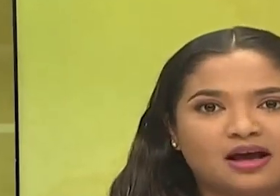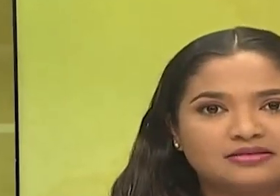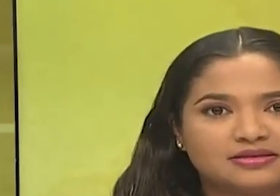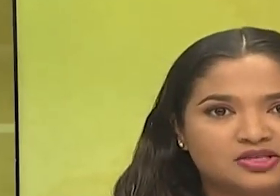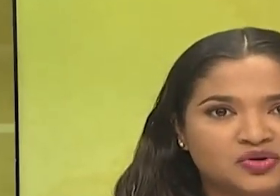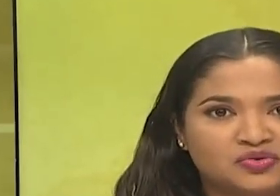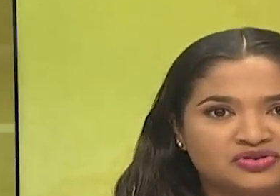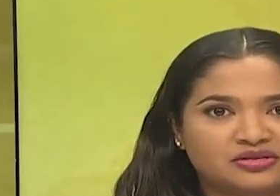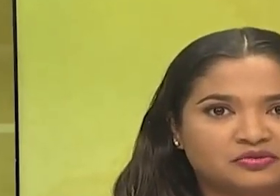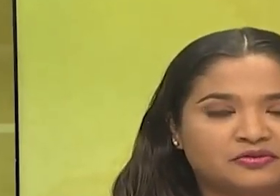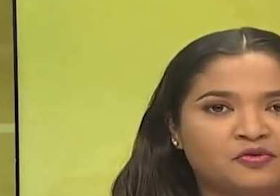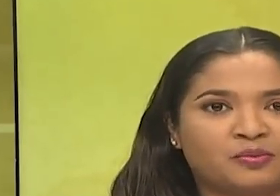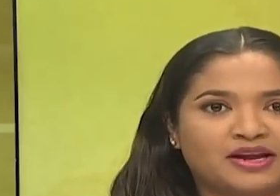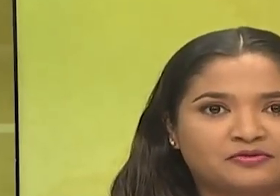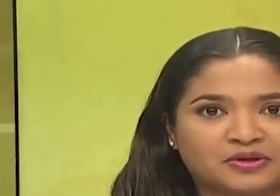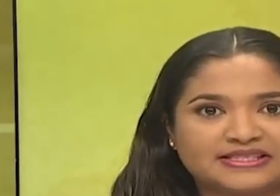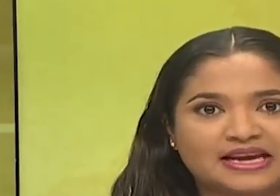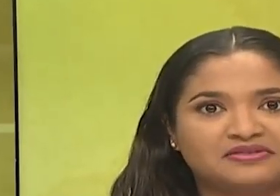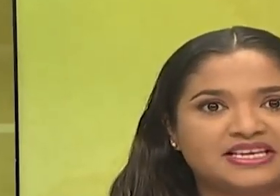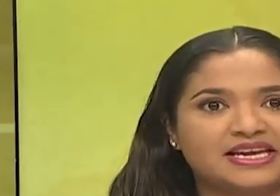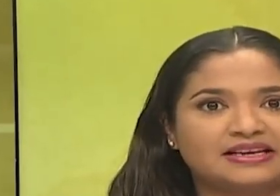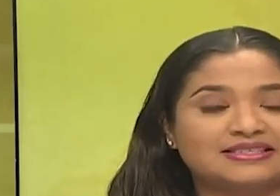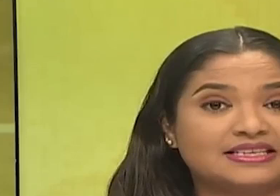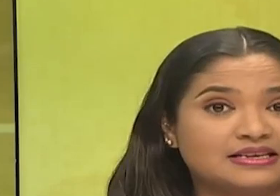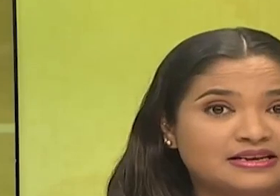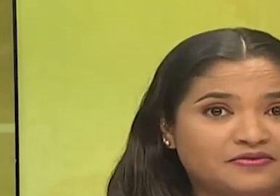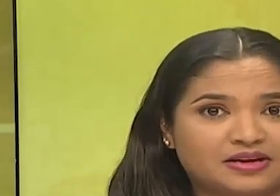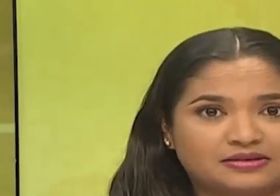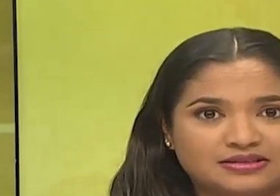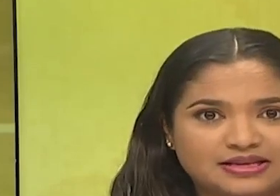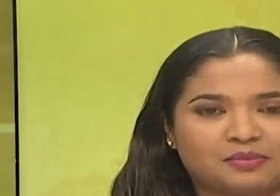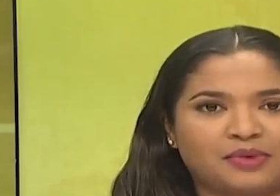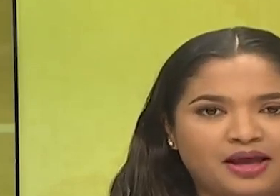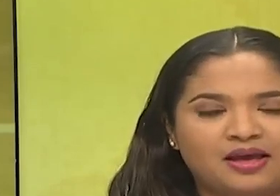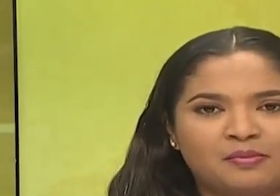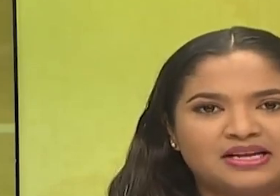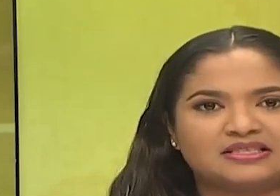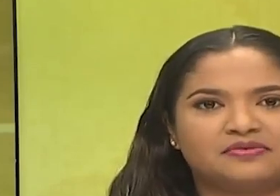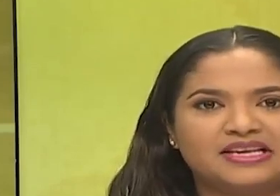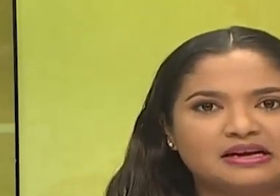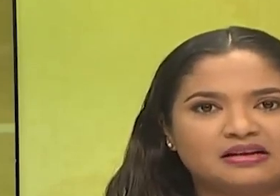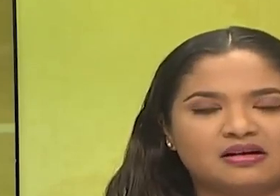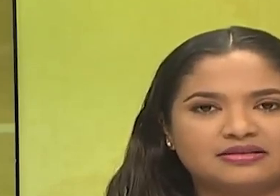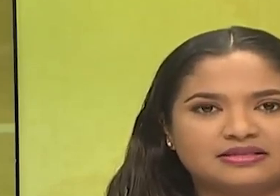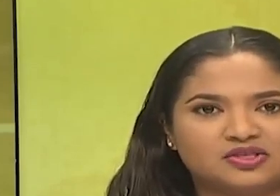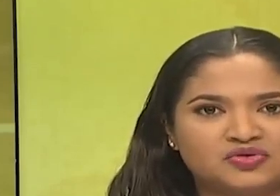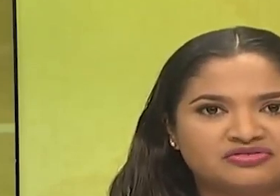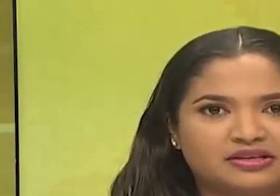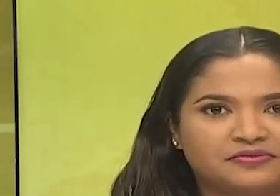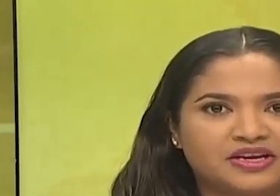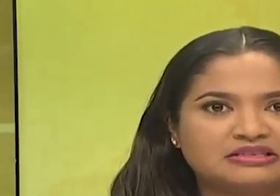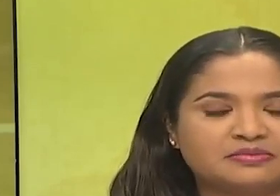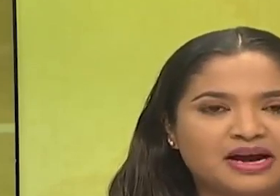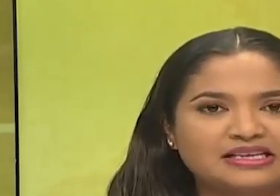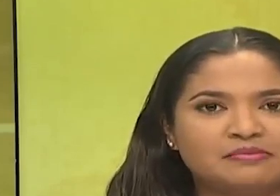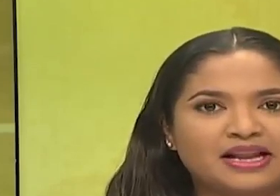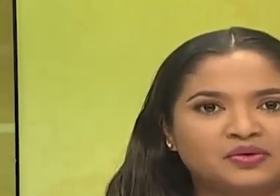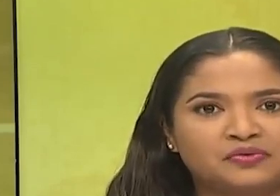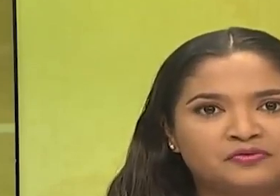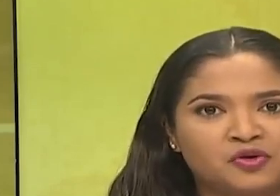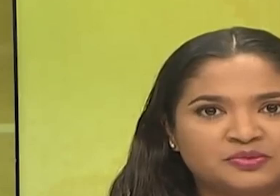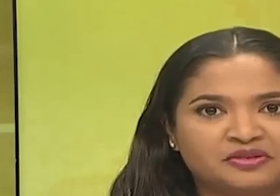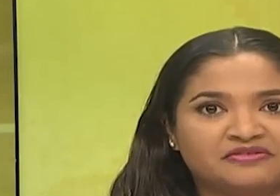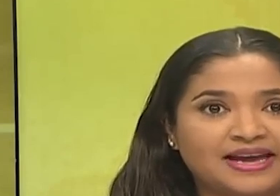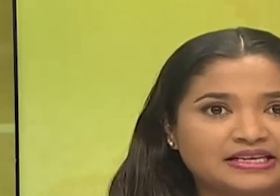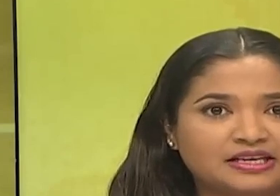Jamaica's constitutional reform efforts have taken a significant step. Minister of Legal and Constitutional Affairs Marlene